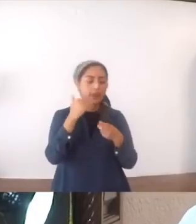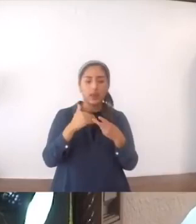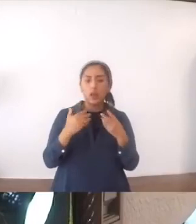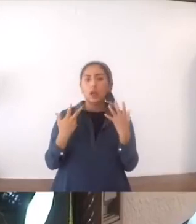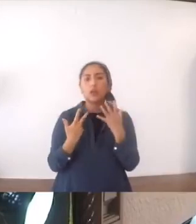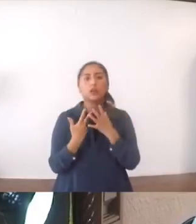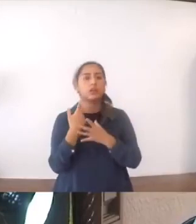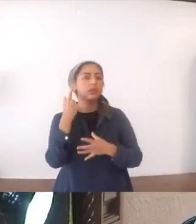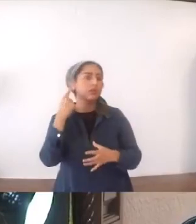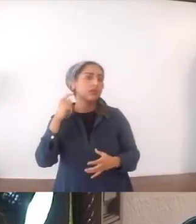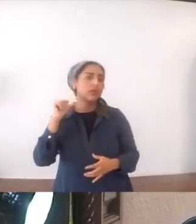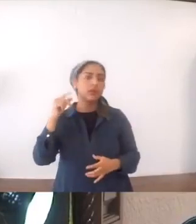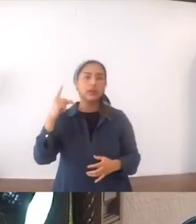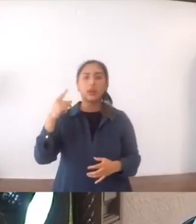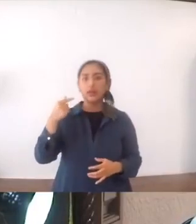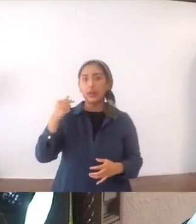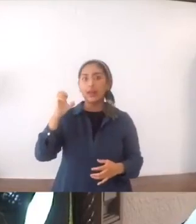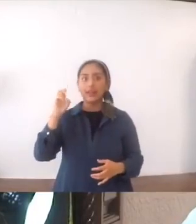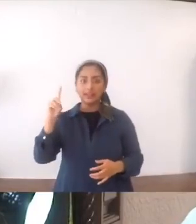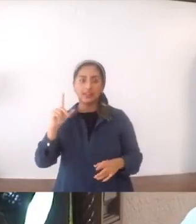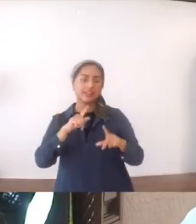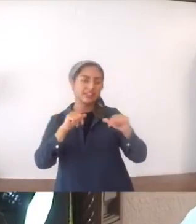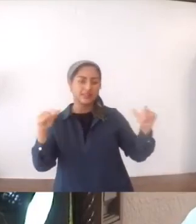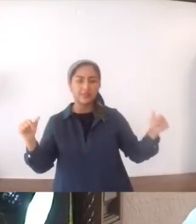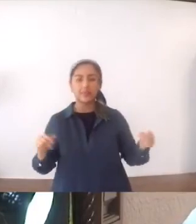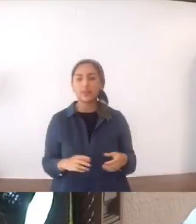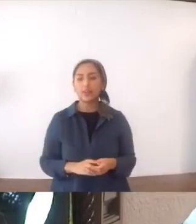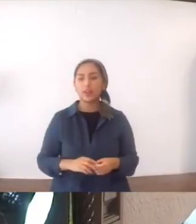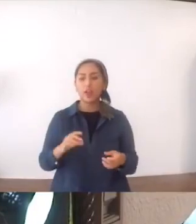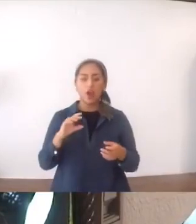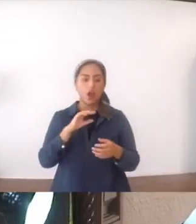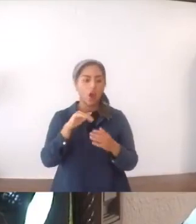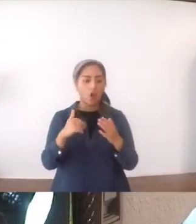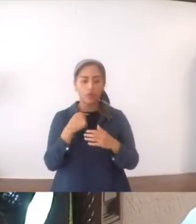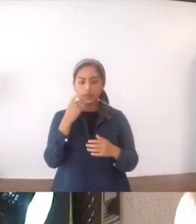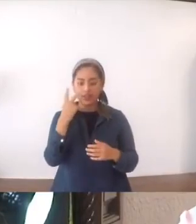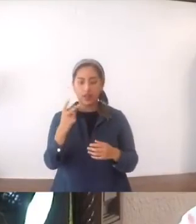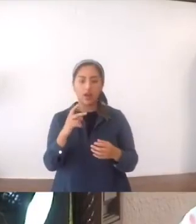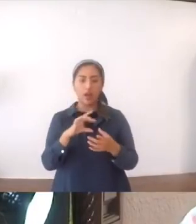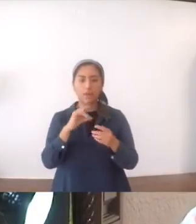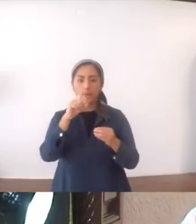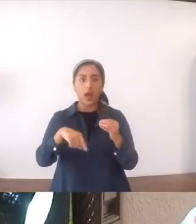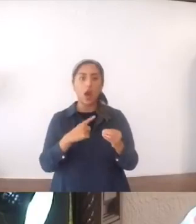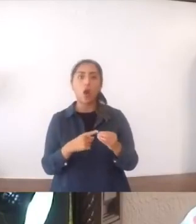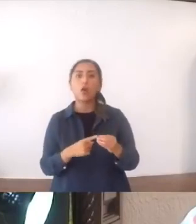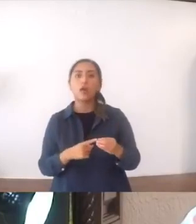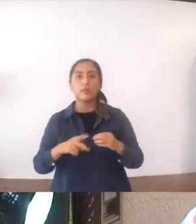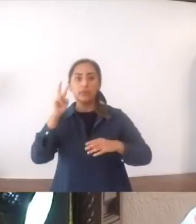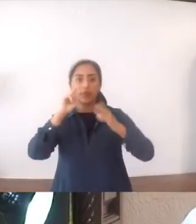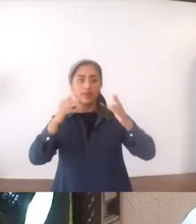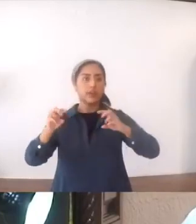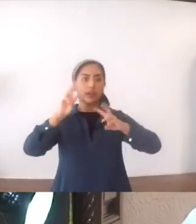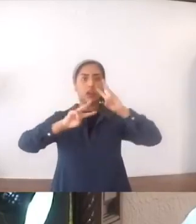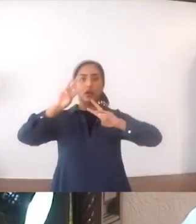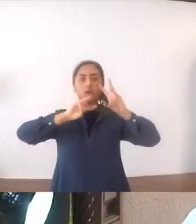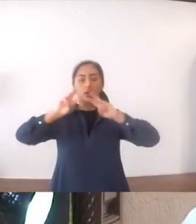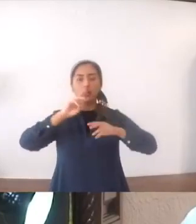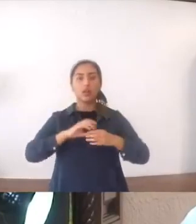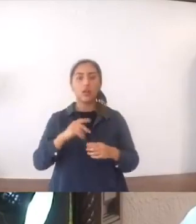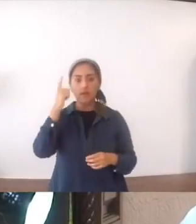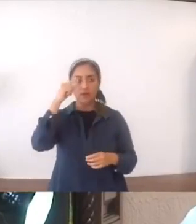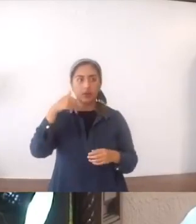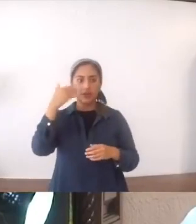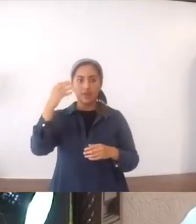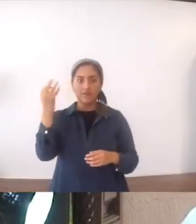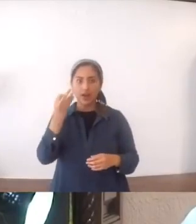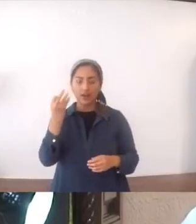psíquicos, psychics exist, la nueva era, the new etcétera. age, etc. Todo esto que vimos de la alerta profética All of these that we saw about